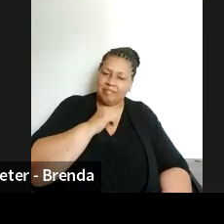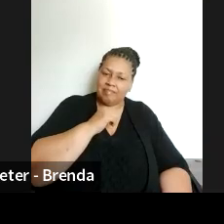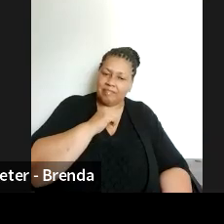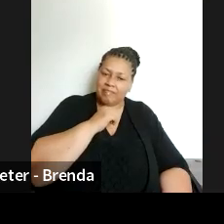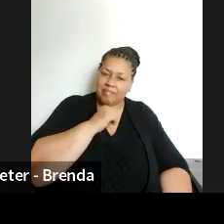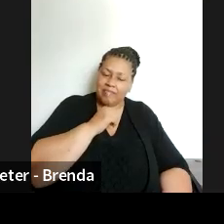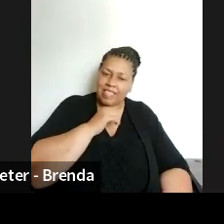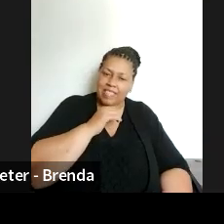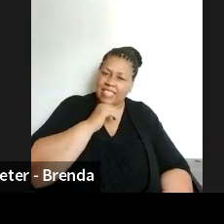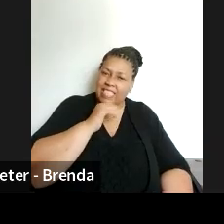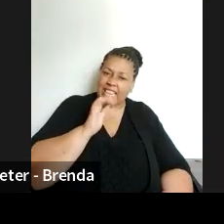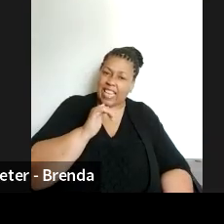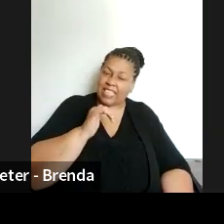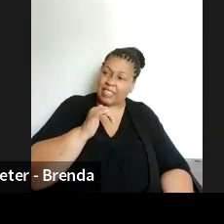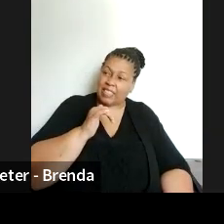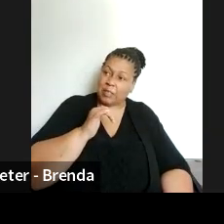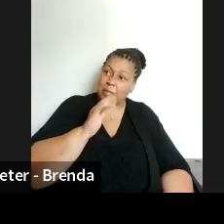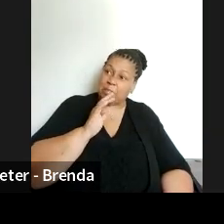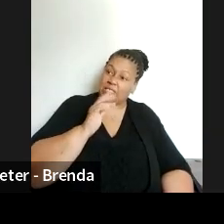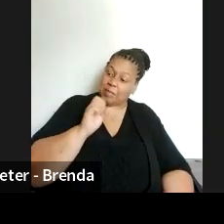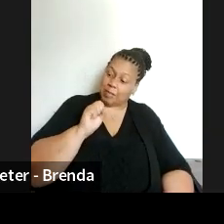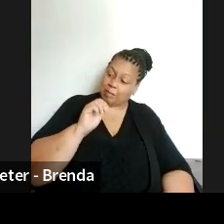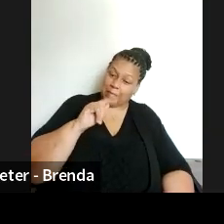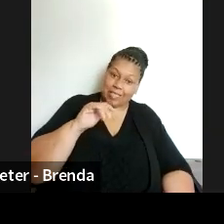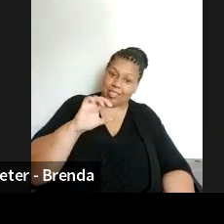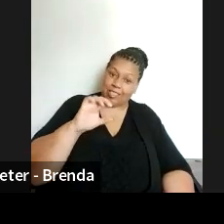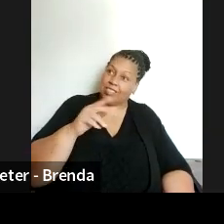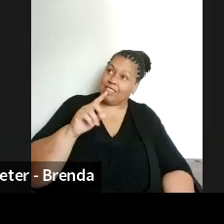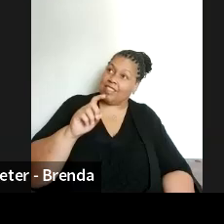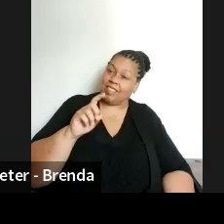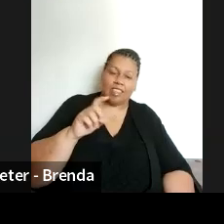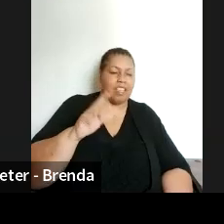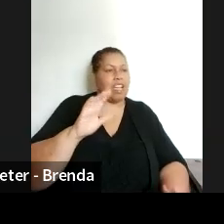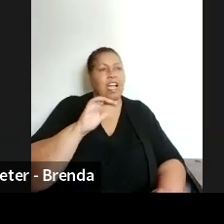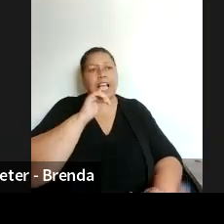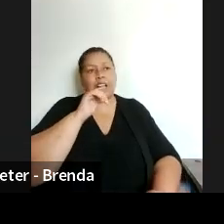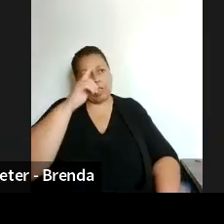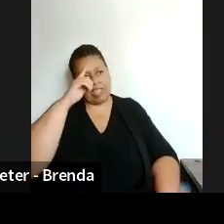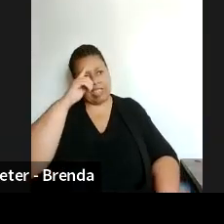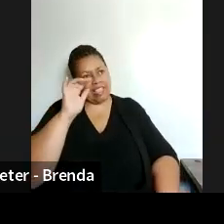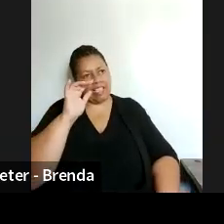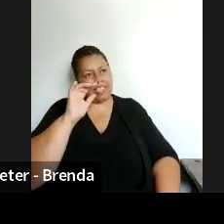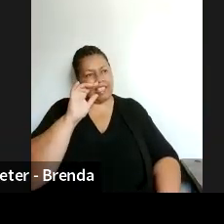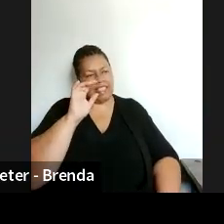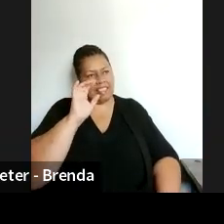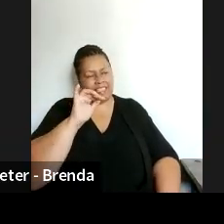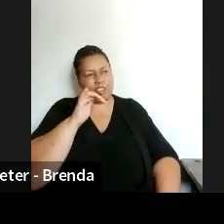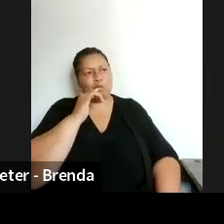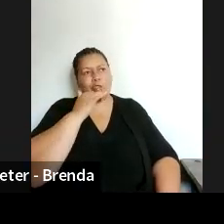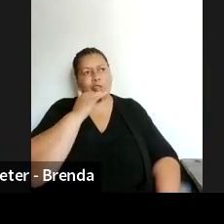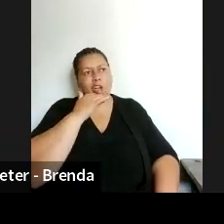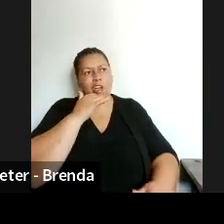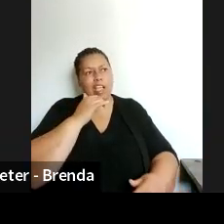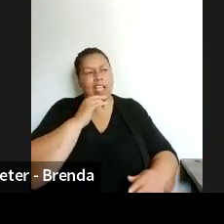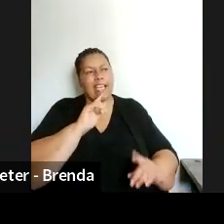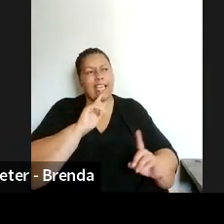And I think it's important to note, I don't think there's a wrong answer to that. It's, you know,